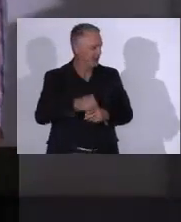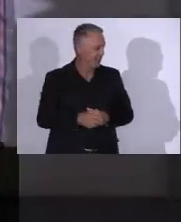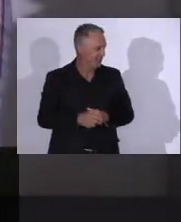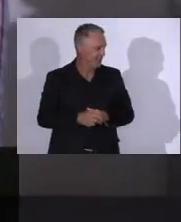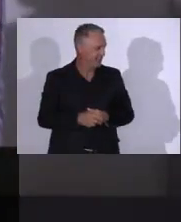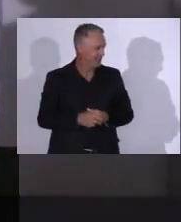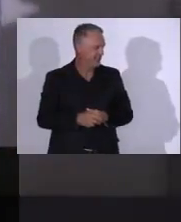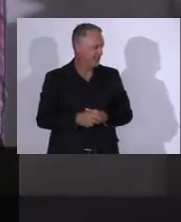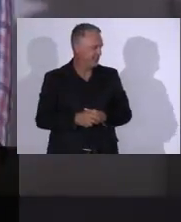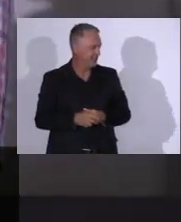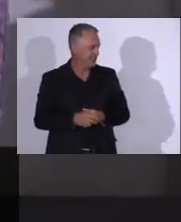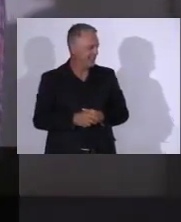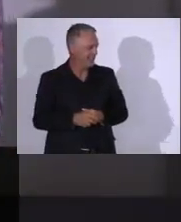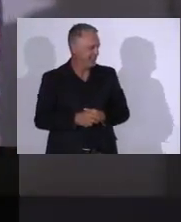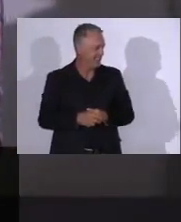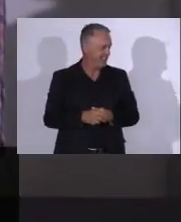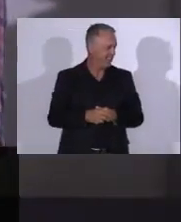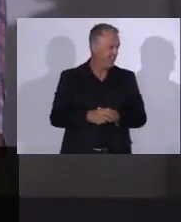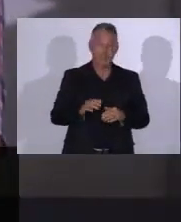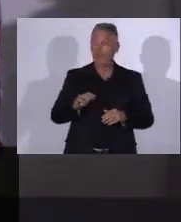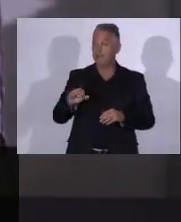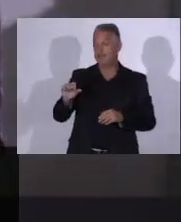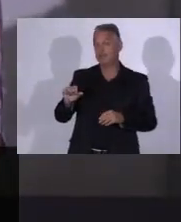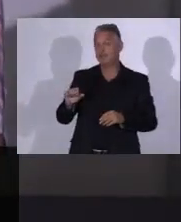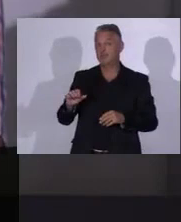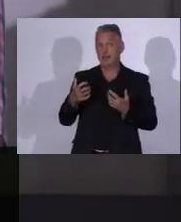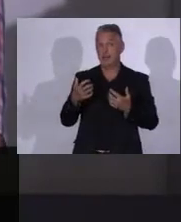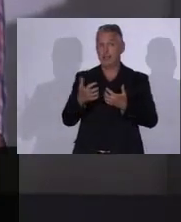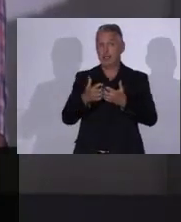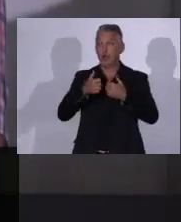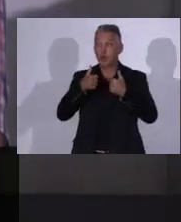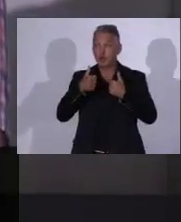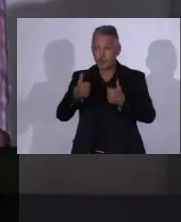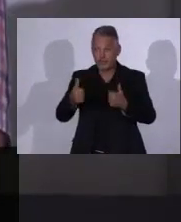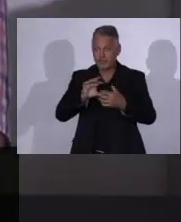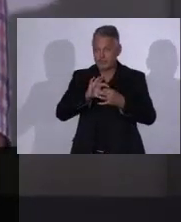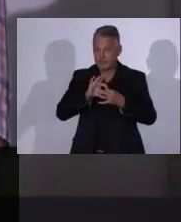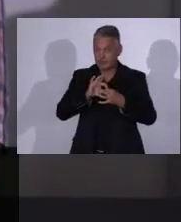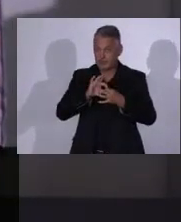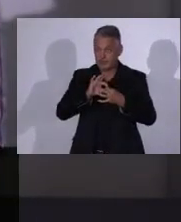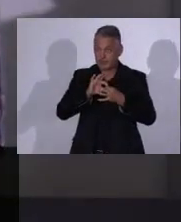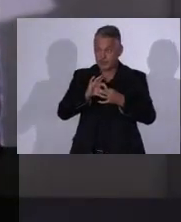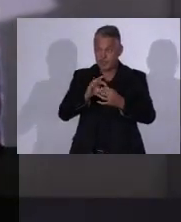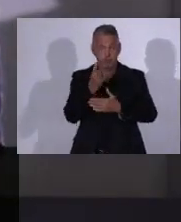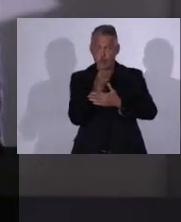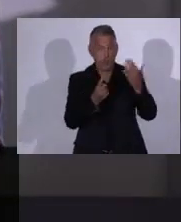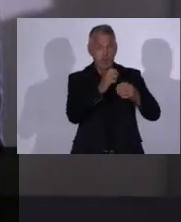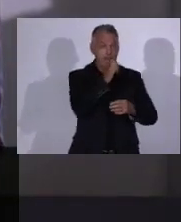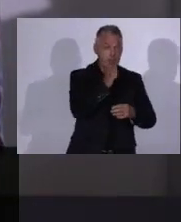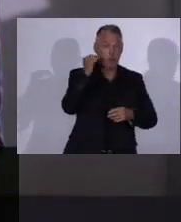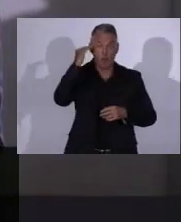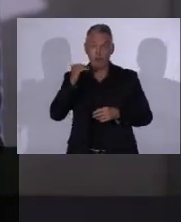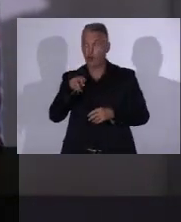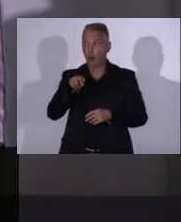I'm not at liberty to say, I'm afraid. No, there's been plenty of great connections, not just between men and women or couples,